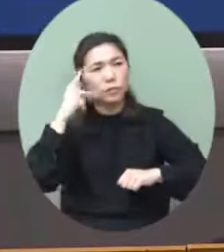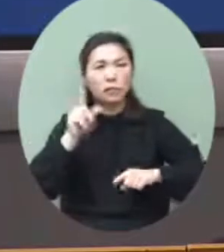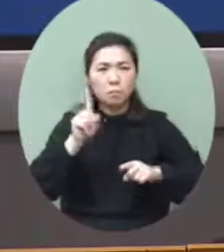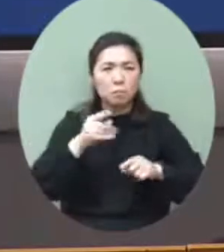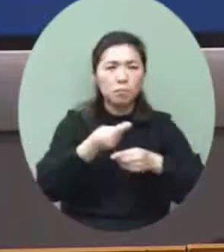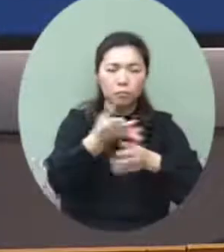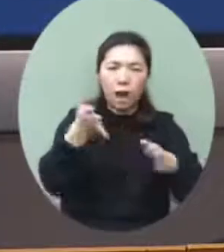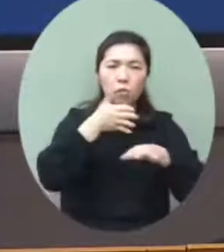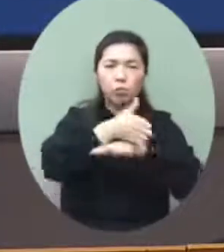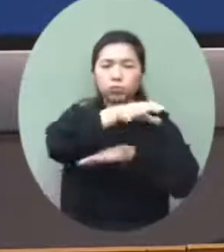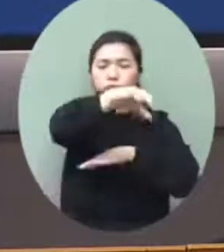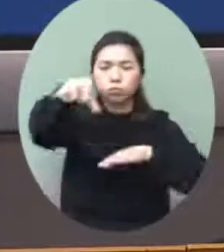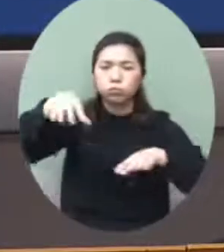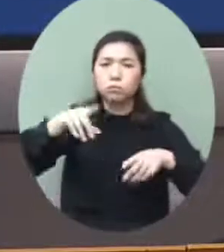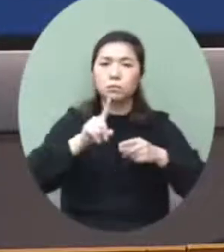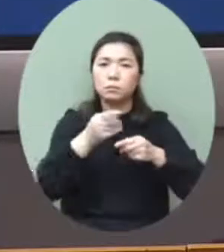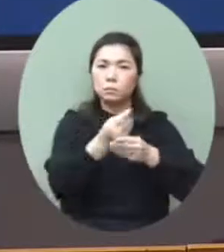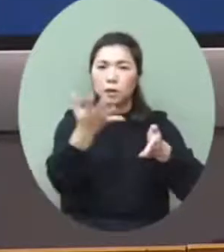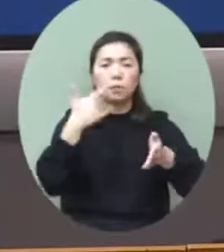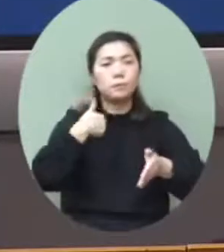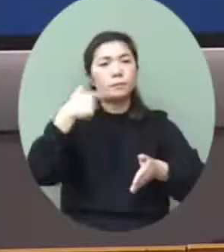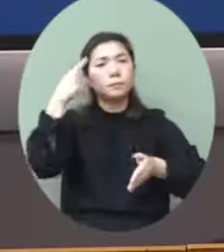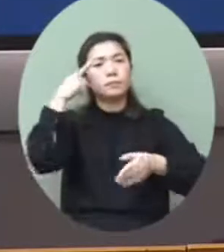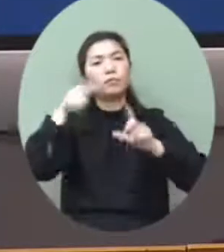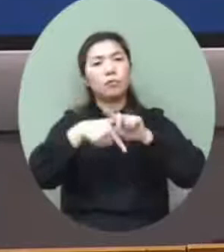etc. But nonetheless,